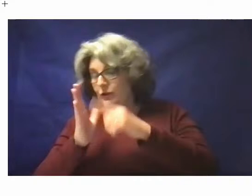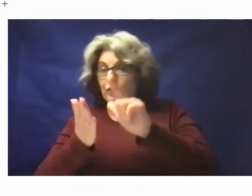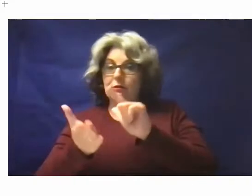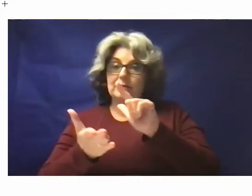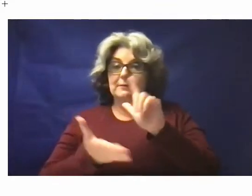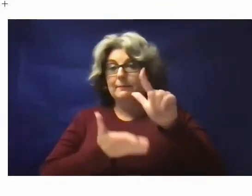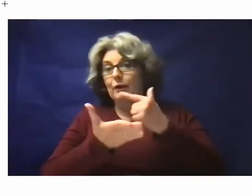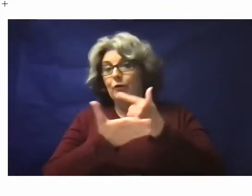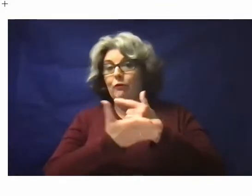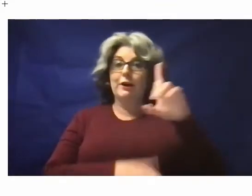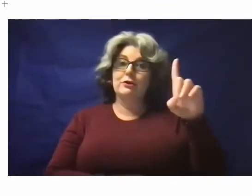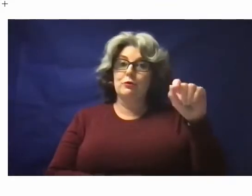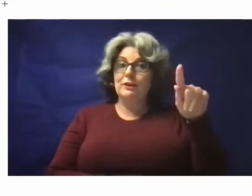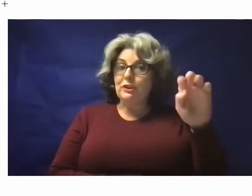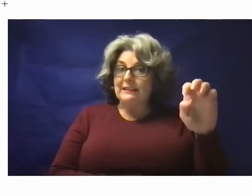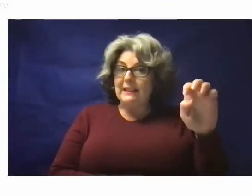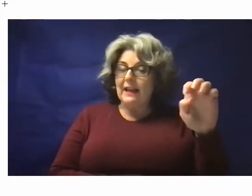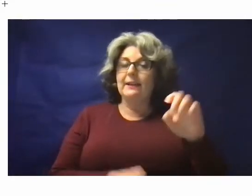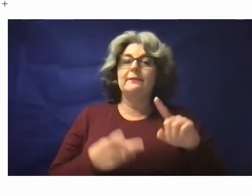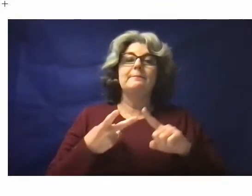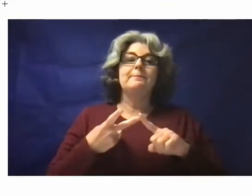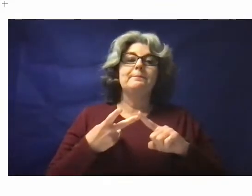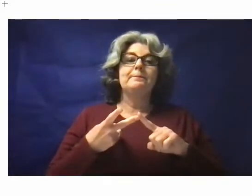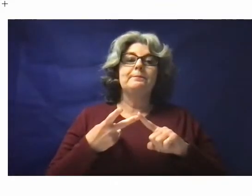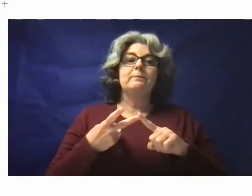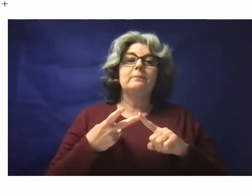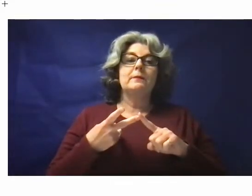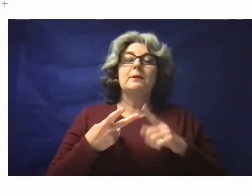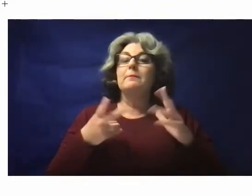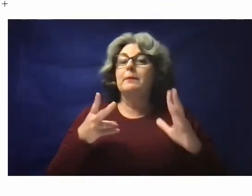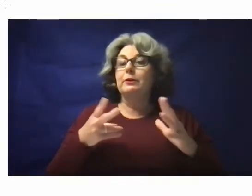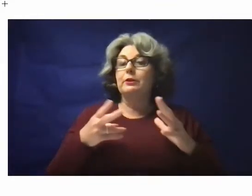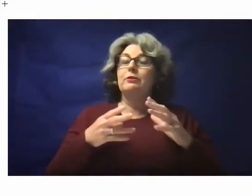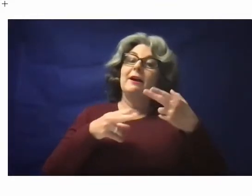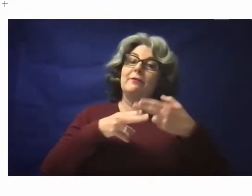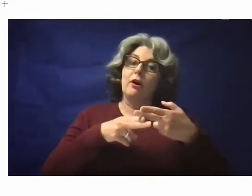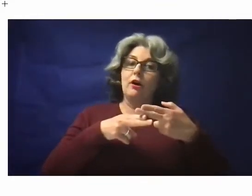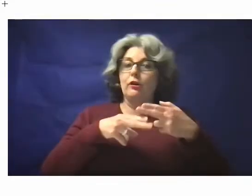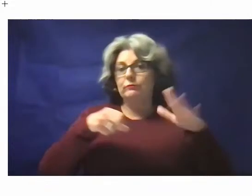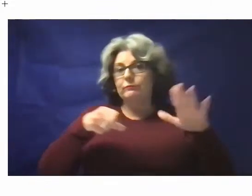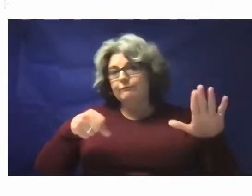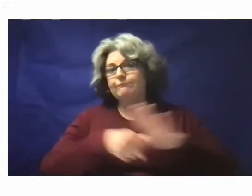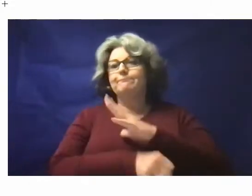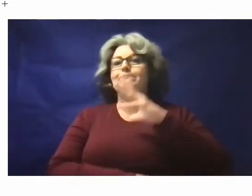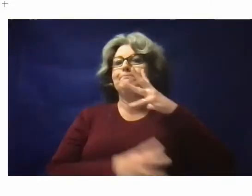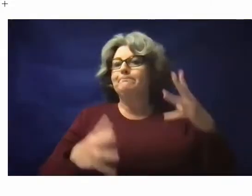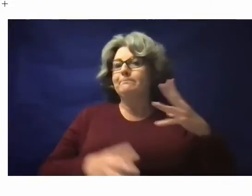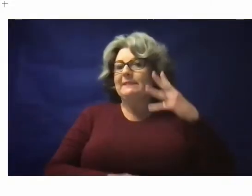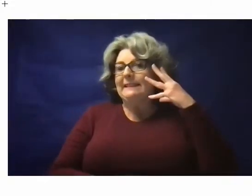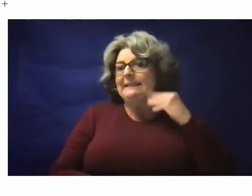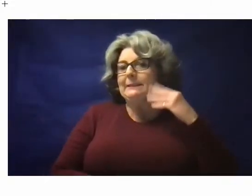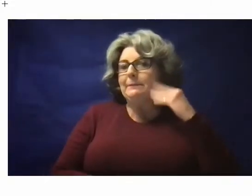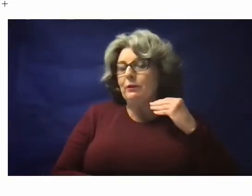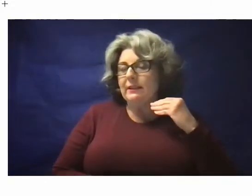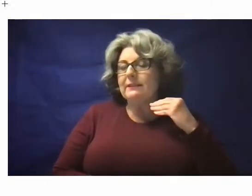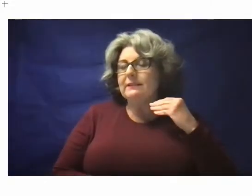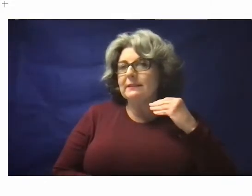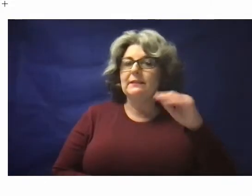like Ksenia's example with the, you know, do you have extensive experience? At that point, it would be advisable to